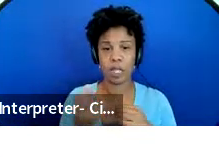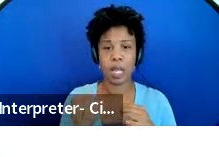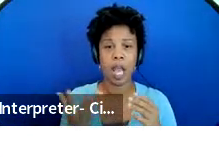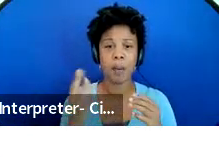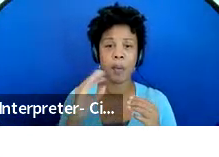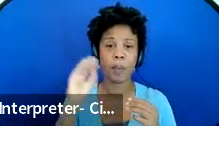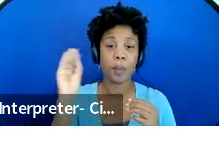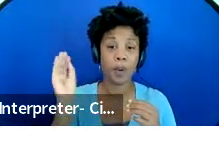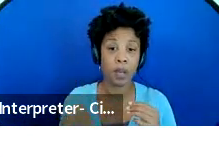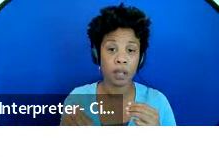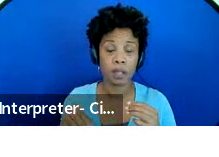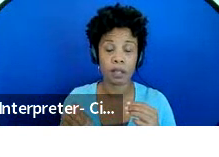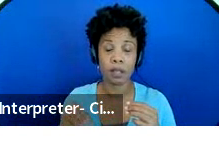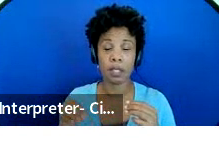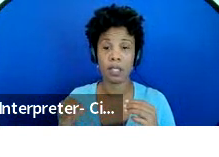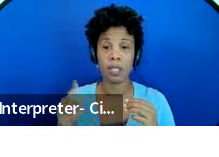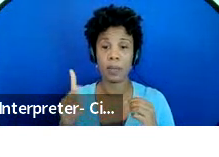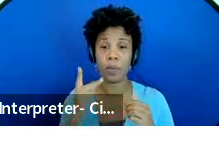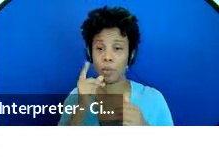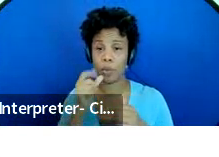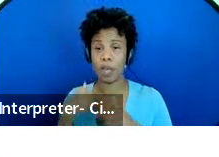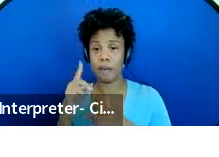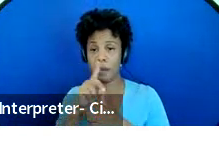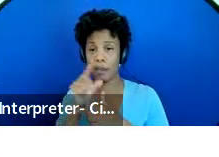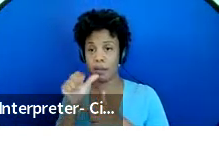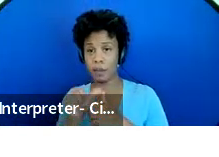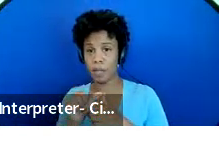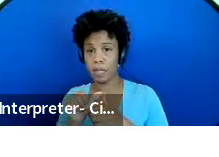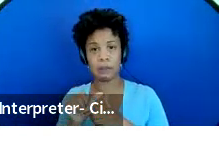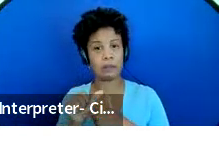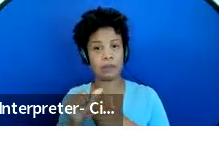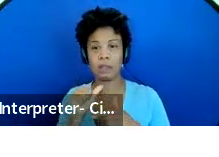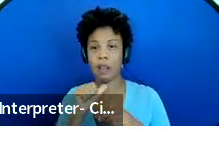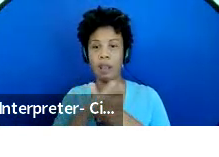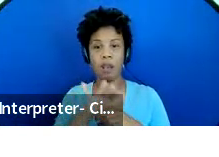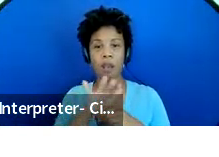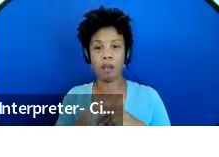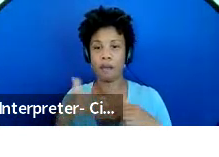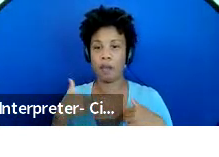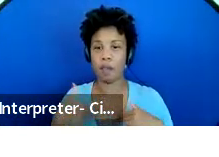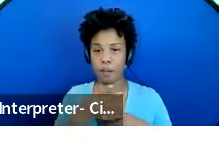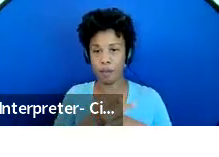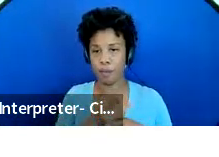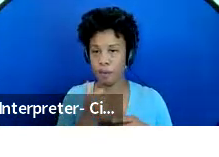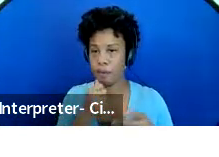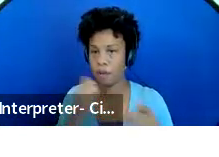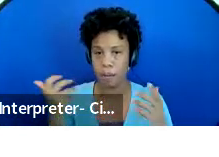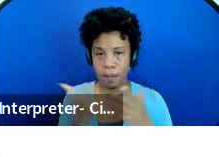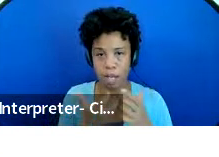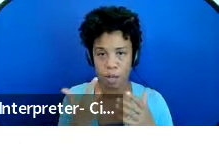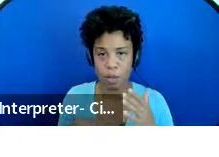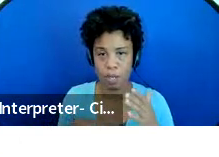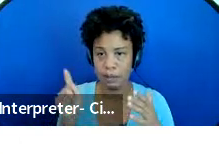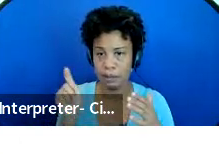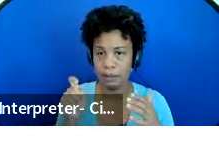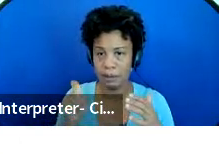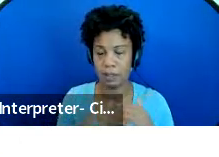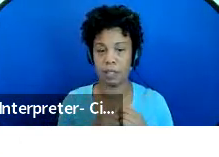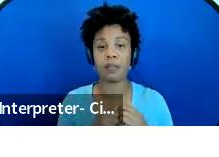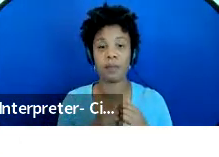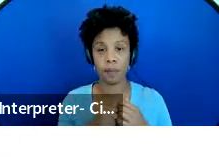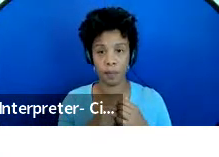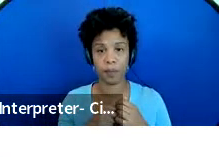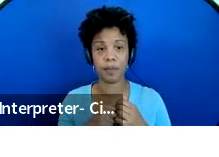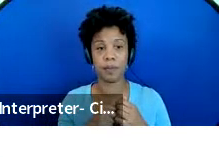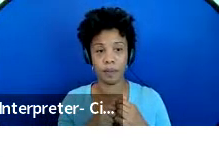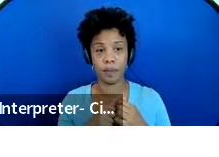healthcare needs by disability status. And the information tells us that more persons with disabilities compared to persons without disabilities had unmet